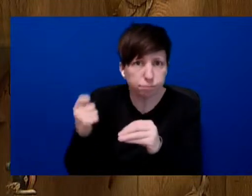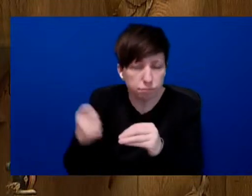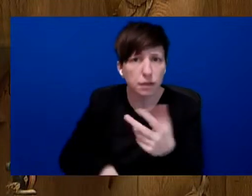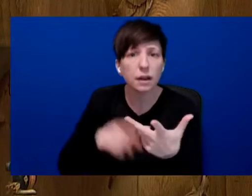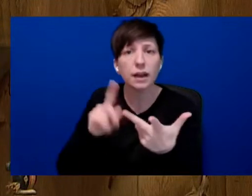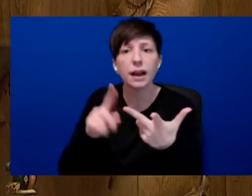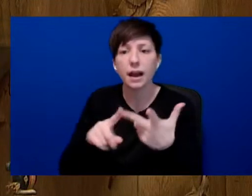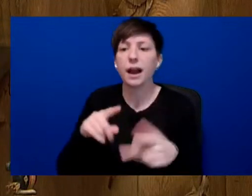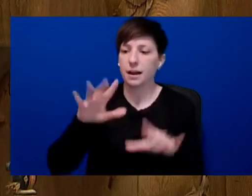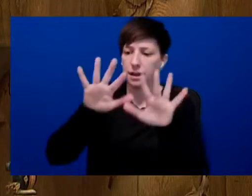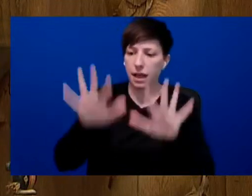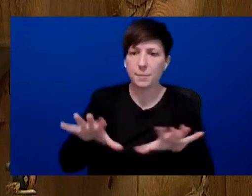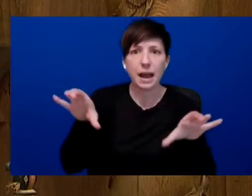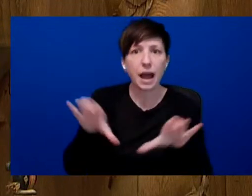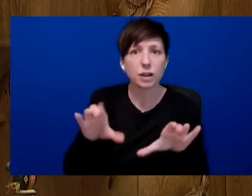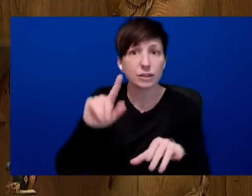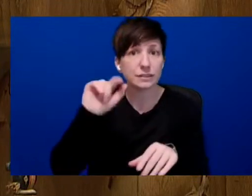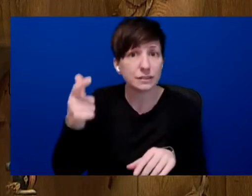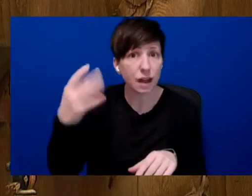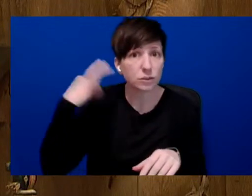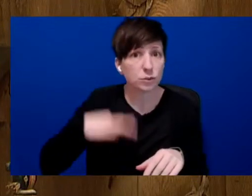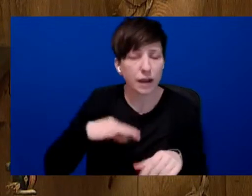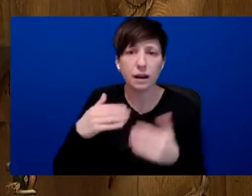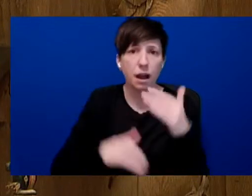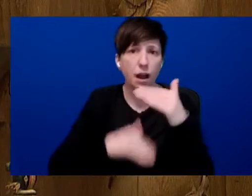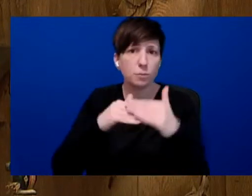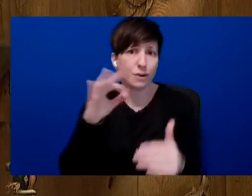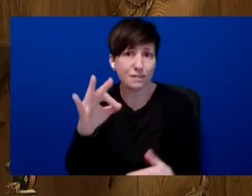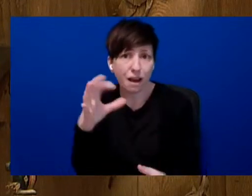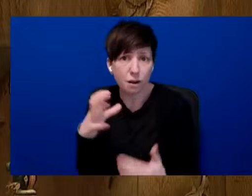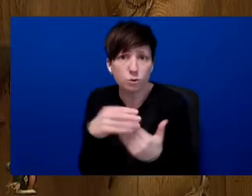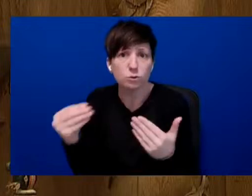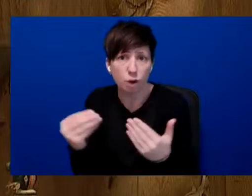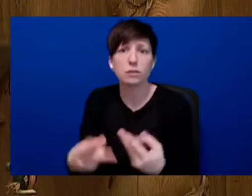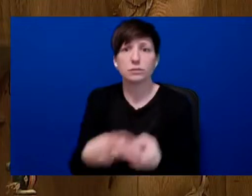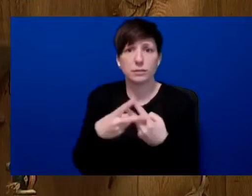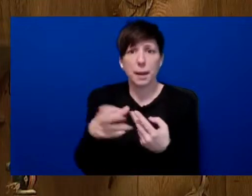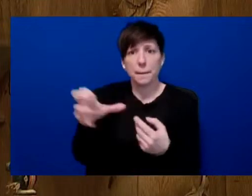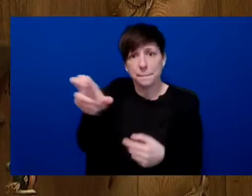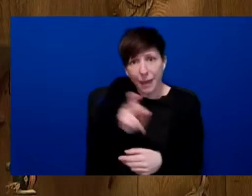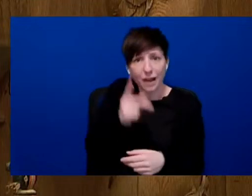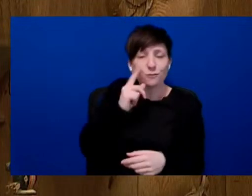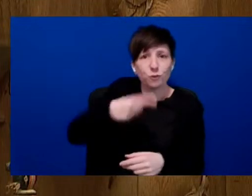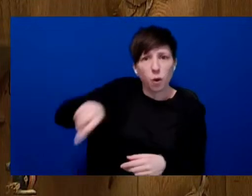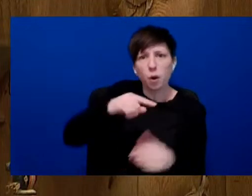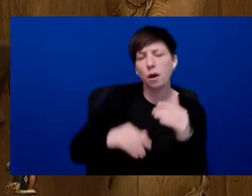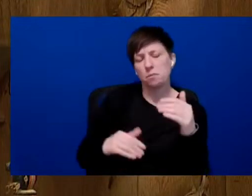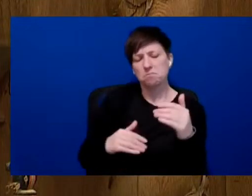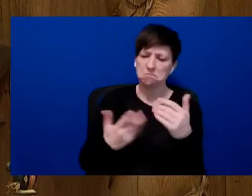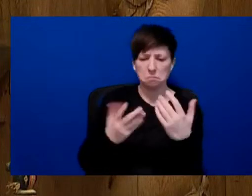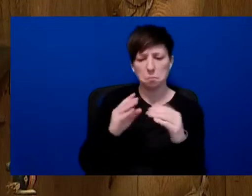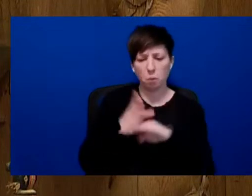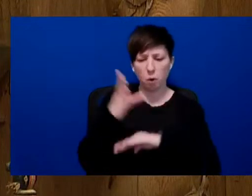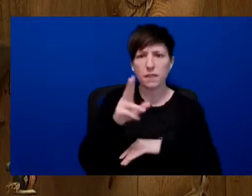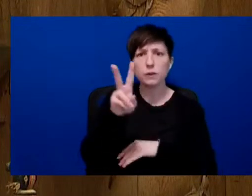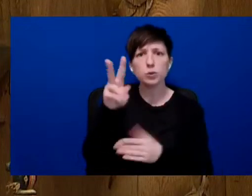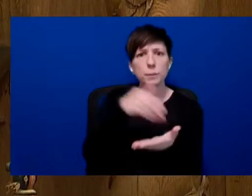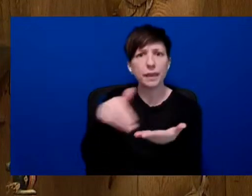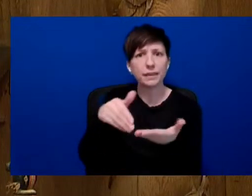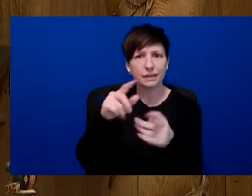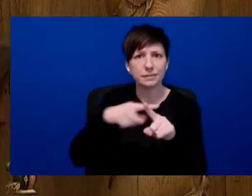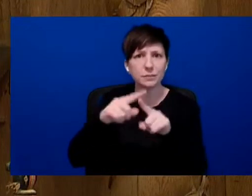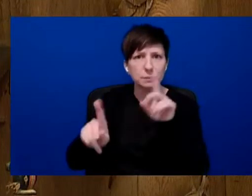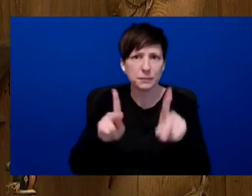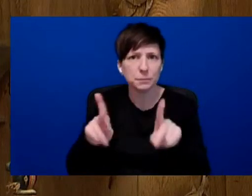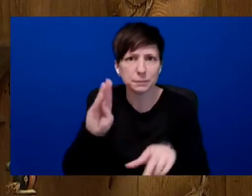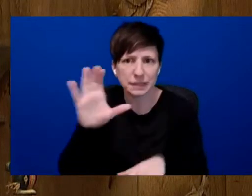as $900 back in the pockets of more than 2 million British Columbians. Free contraception is helping